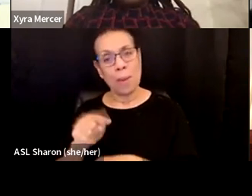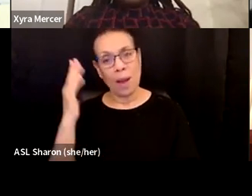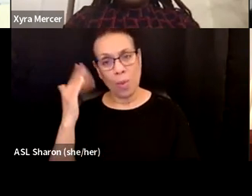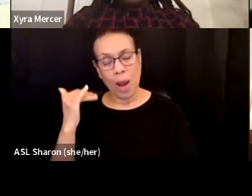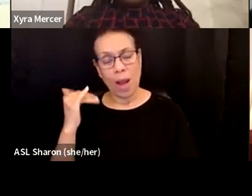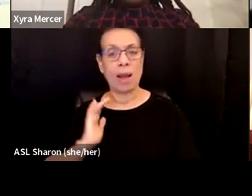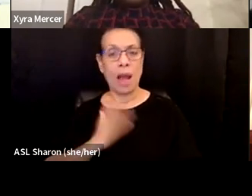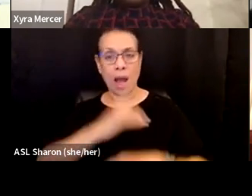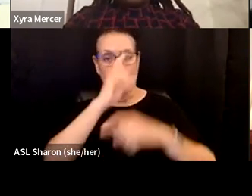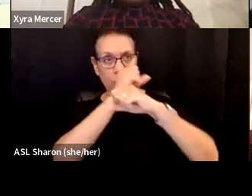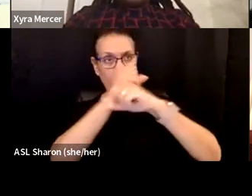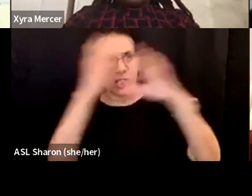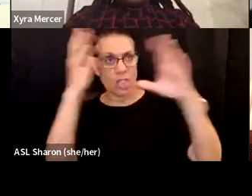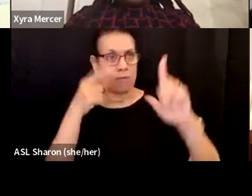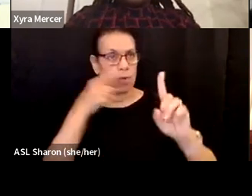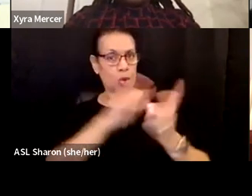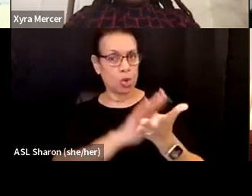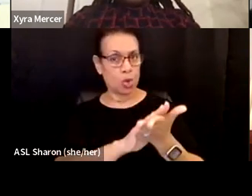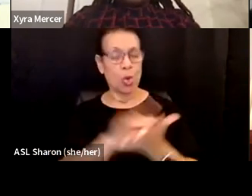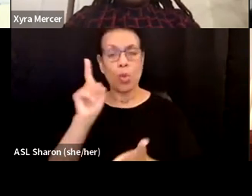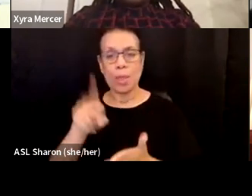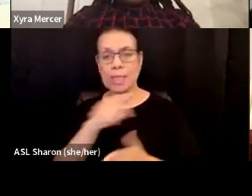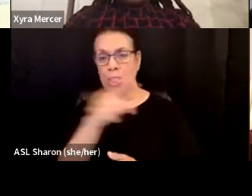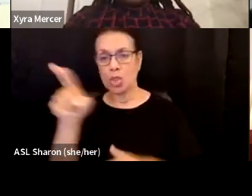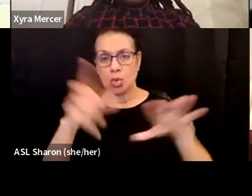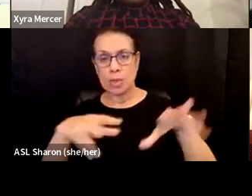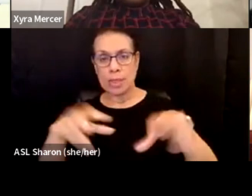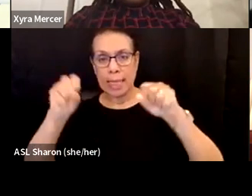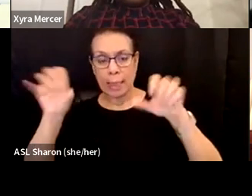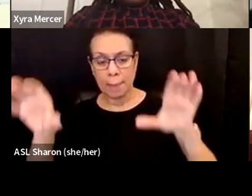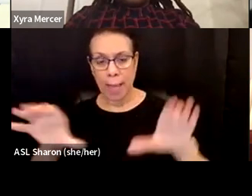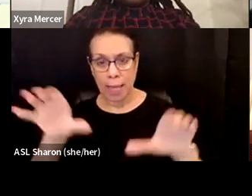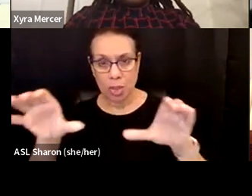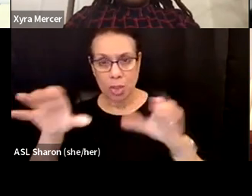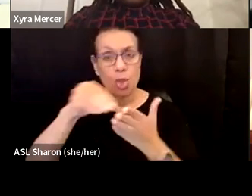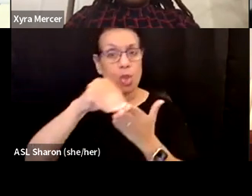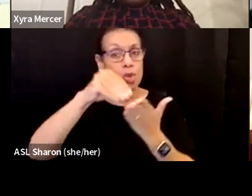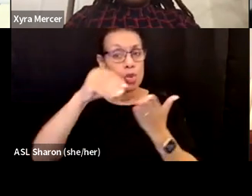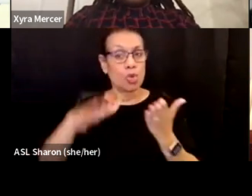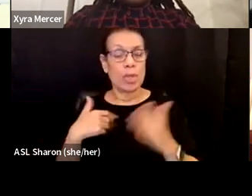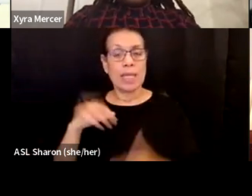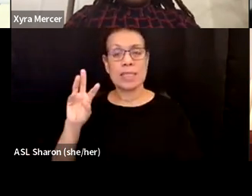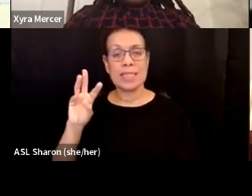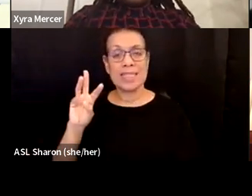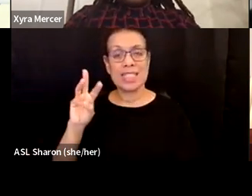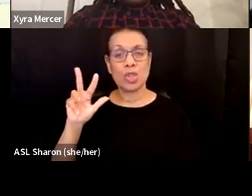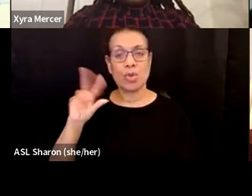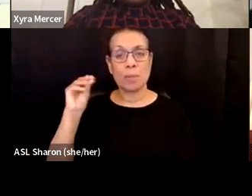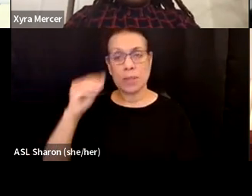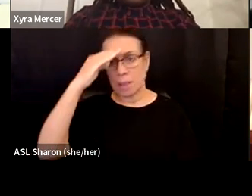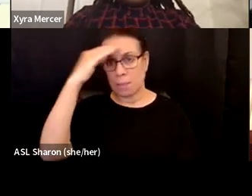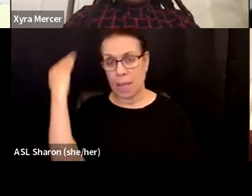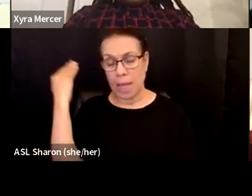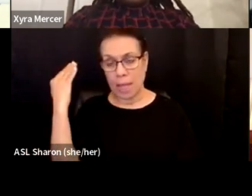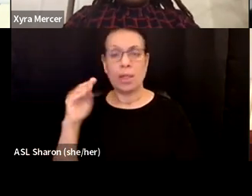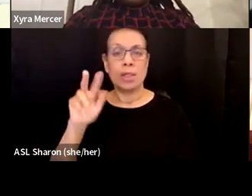driven vision for our school and we need action to be taken the shaw's student population is 63 black 28 percent